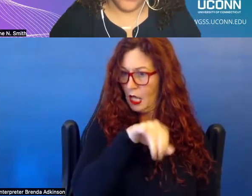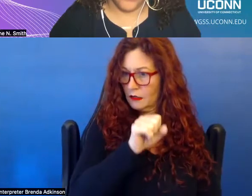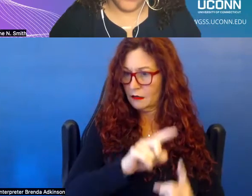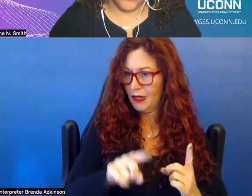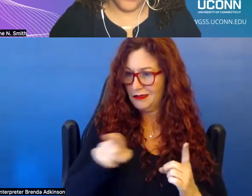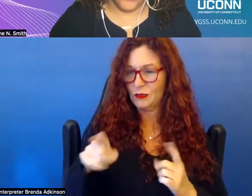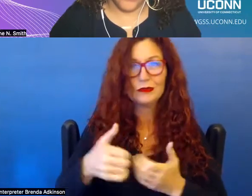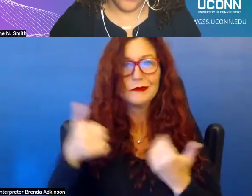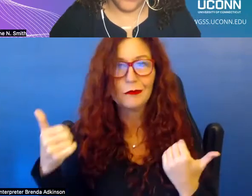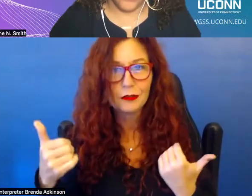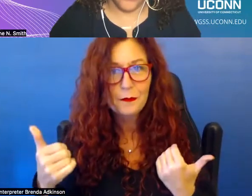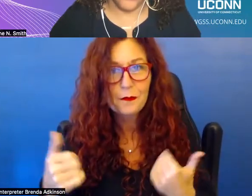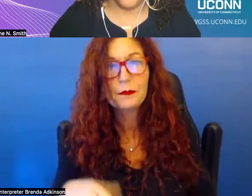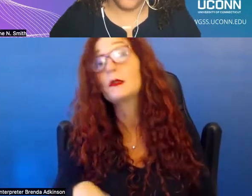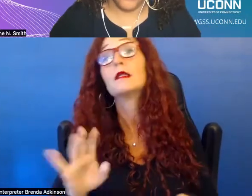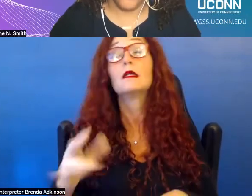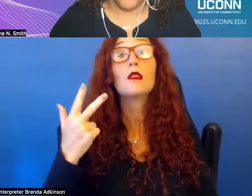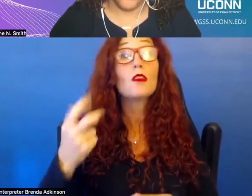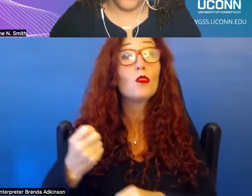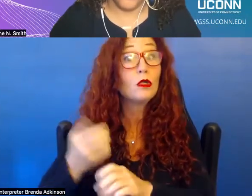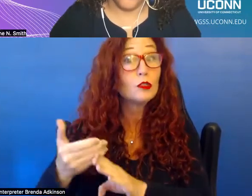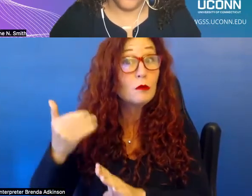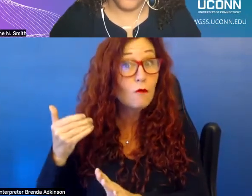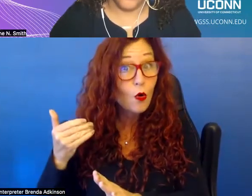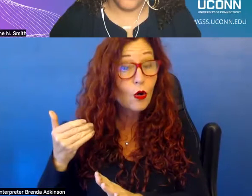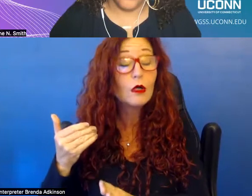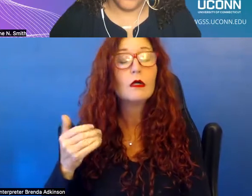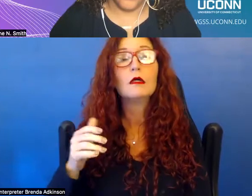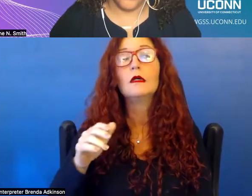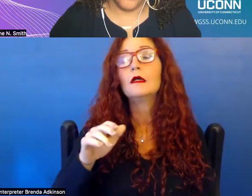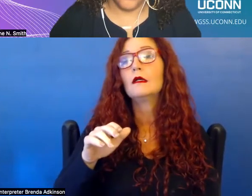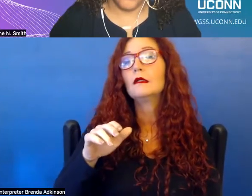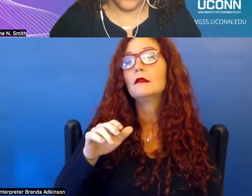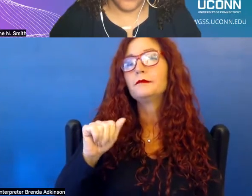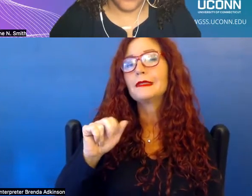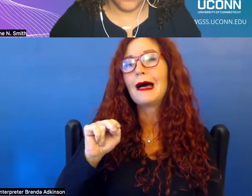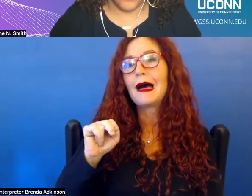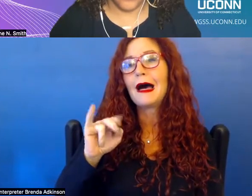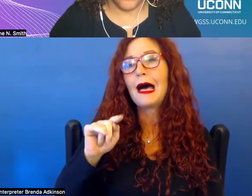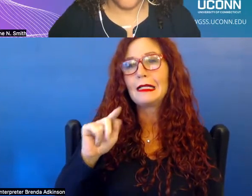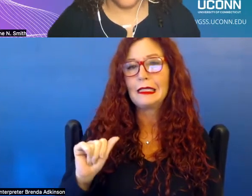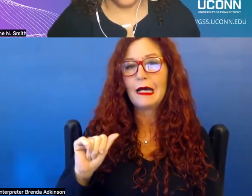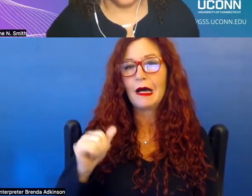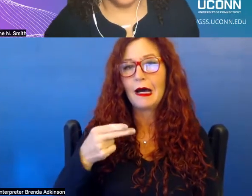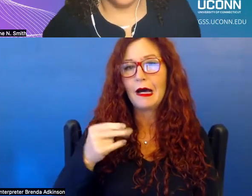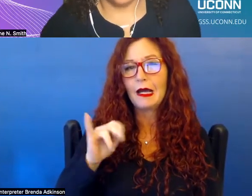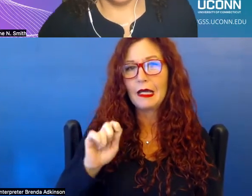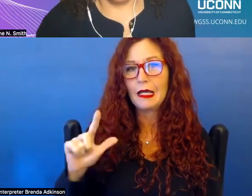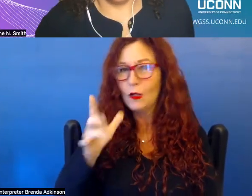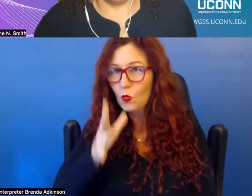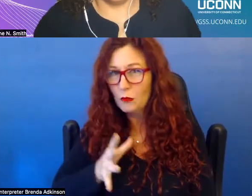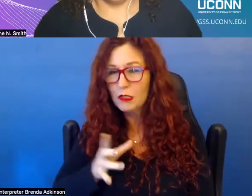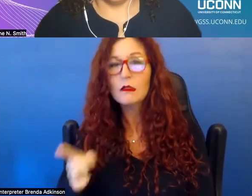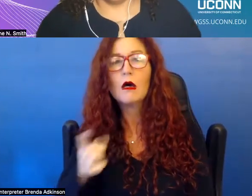Hill hearings, in terms of really looking at, oh my goodness, like, what does it mean when, you